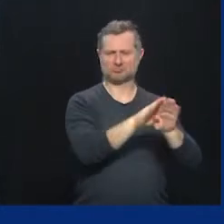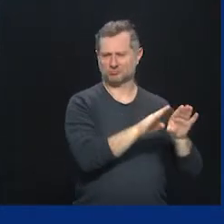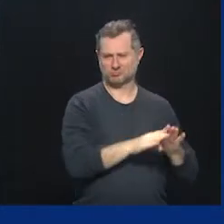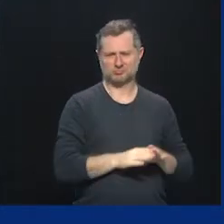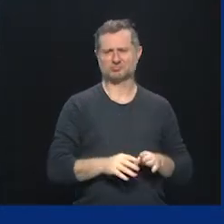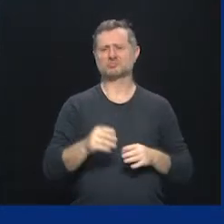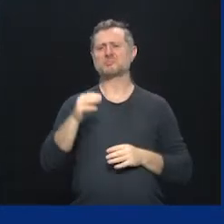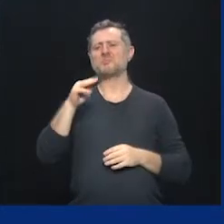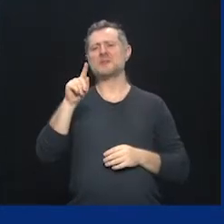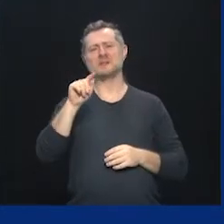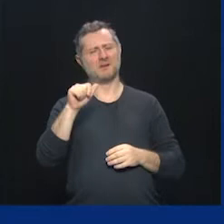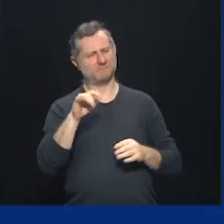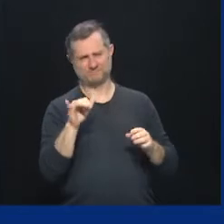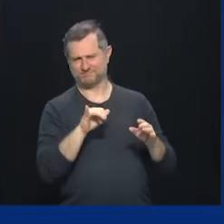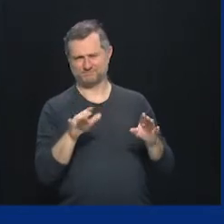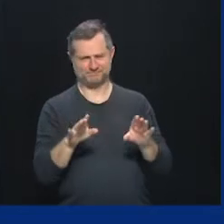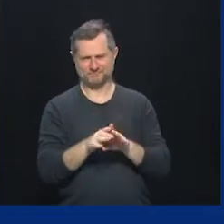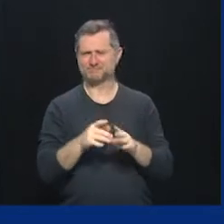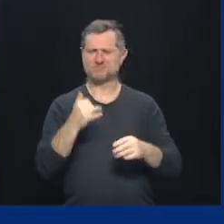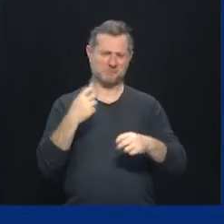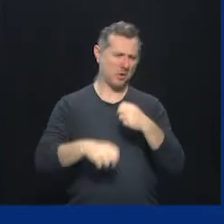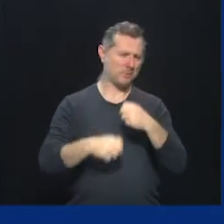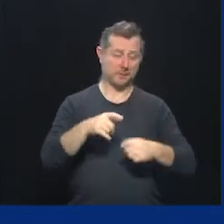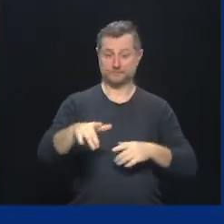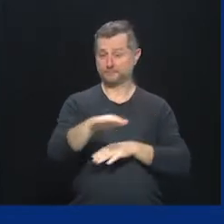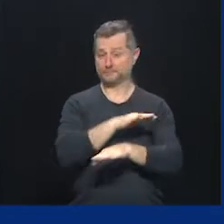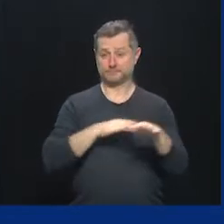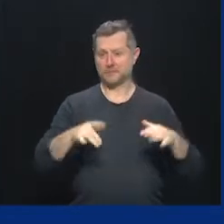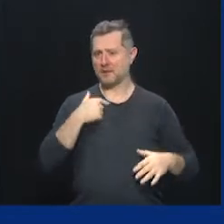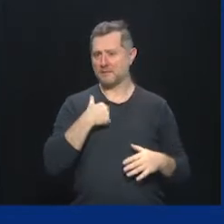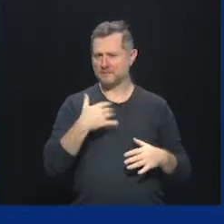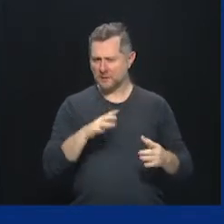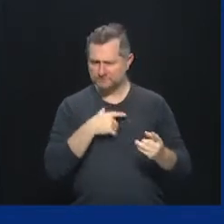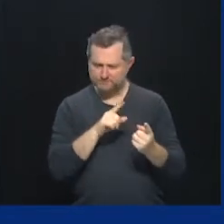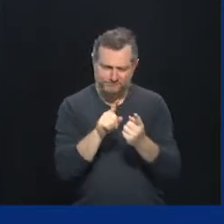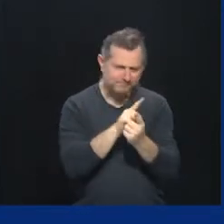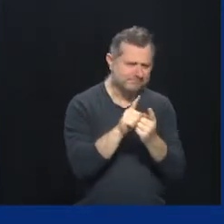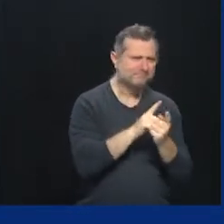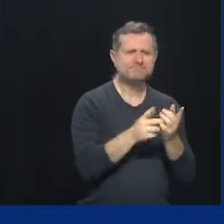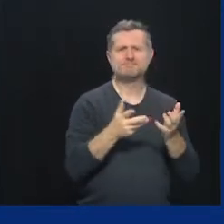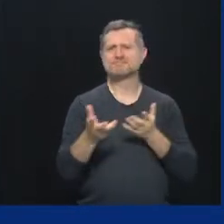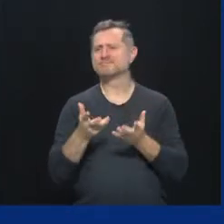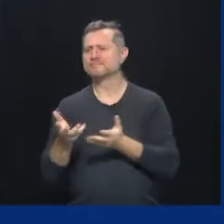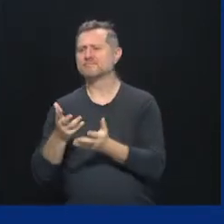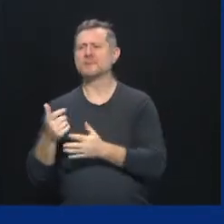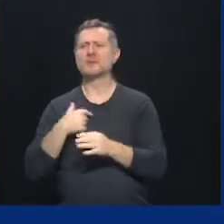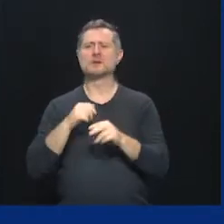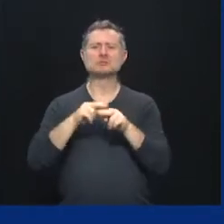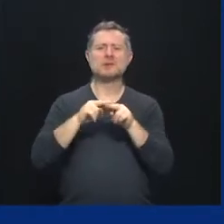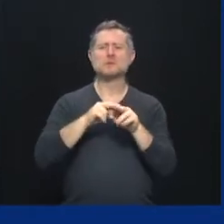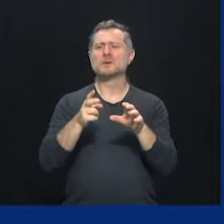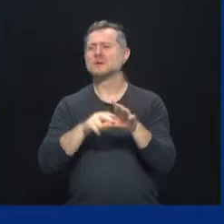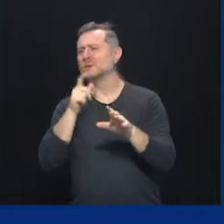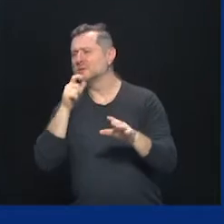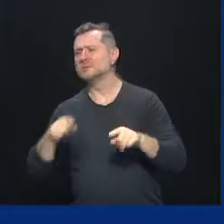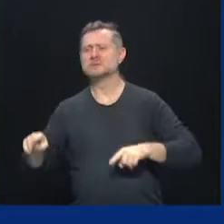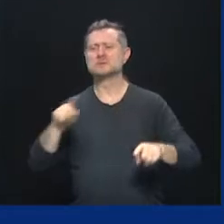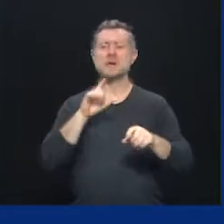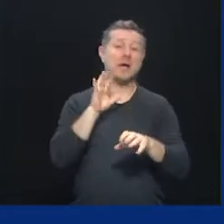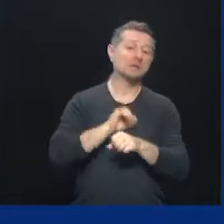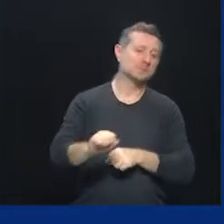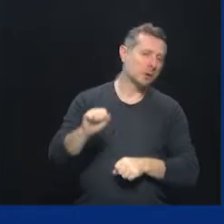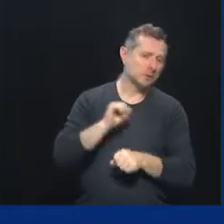now. We're working tirelessly, and I've had a chance to go out and talk to the transit workers, the people who are working